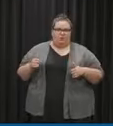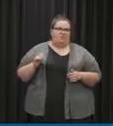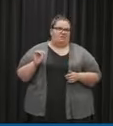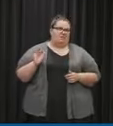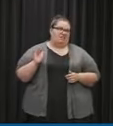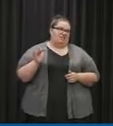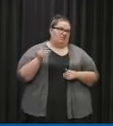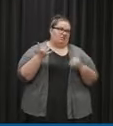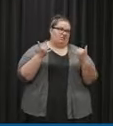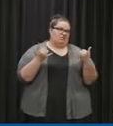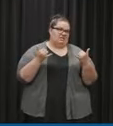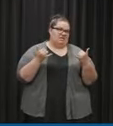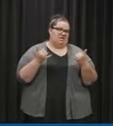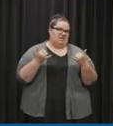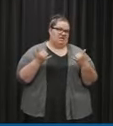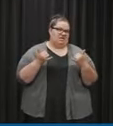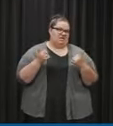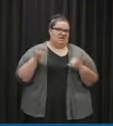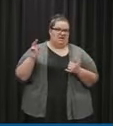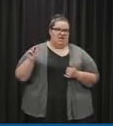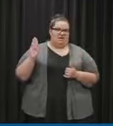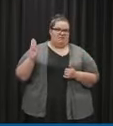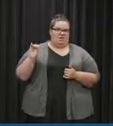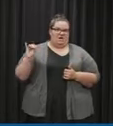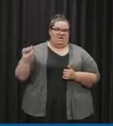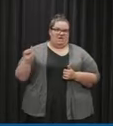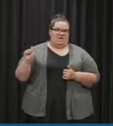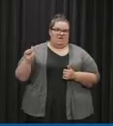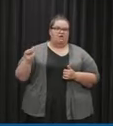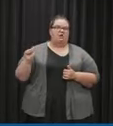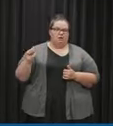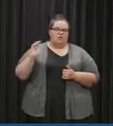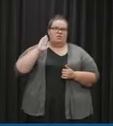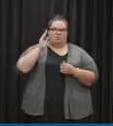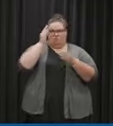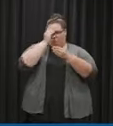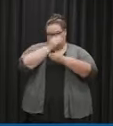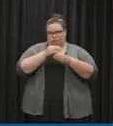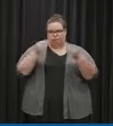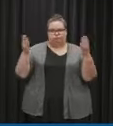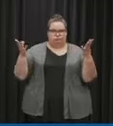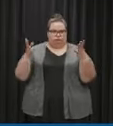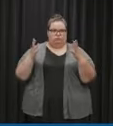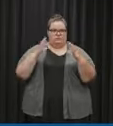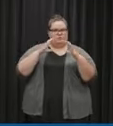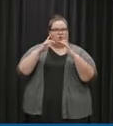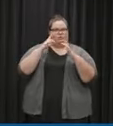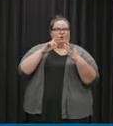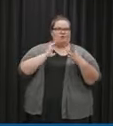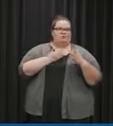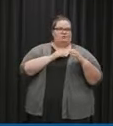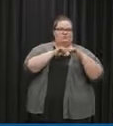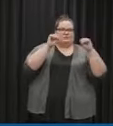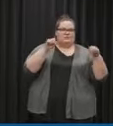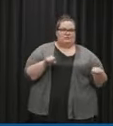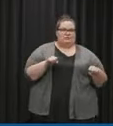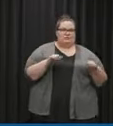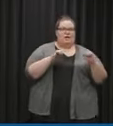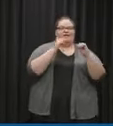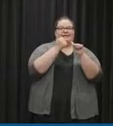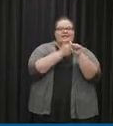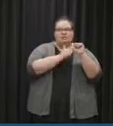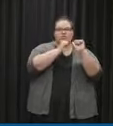perhaps within a few minutes, NBIA is going to release some communication to the system, and it will go